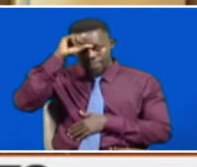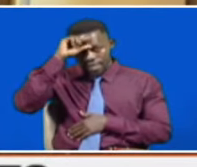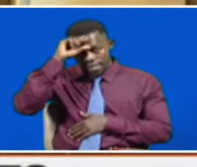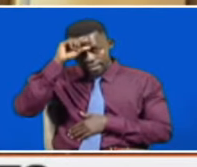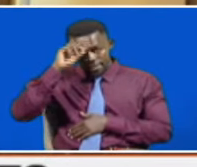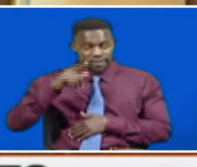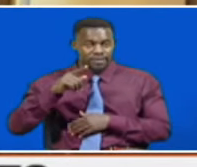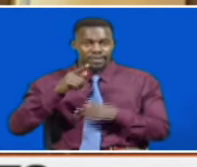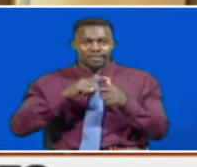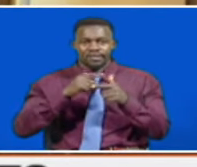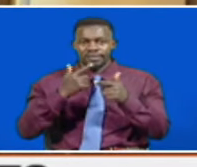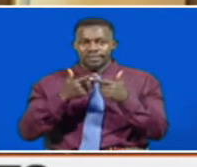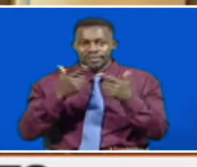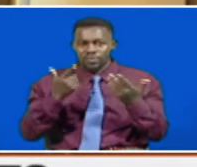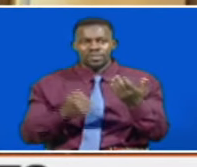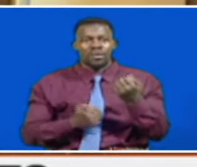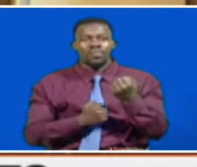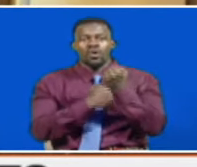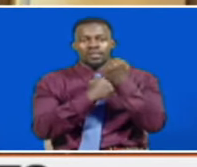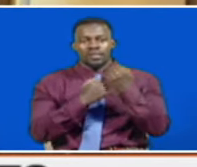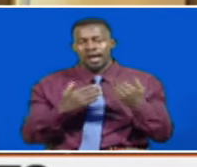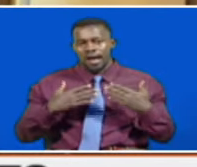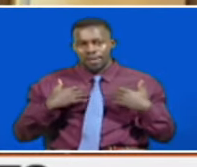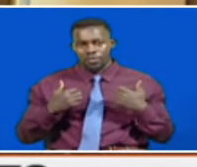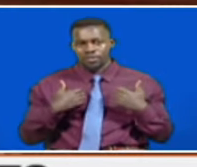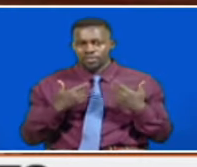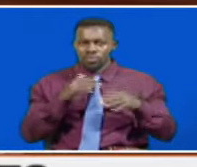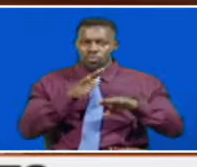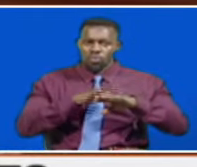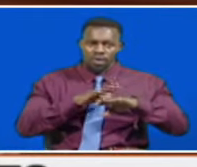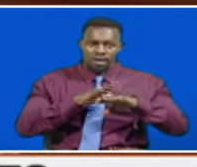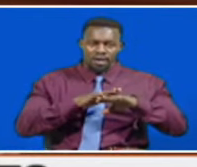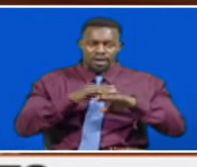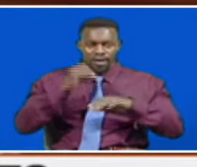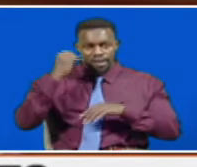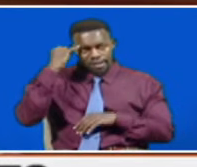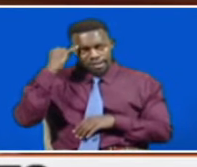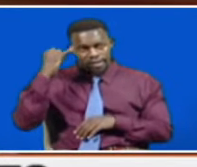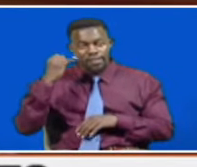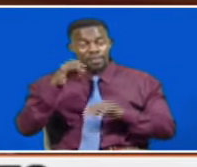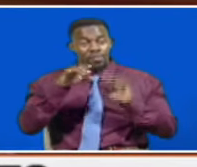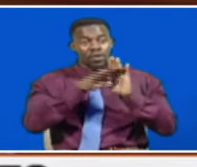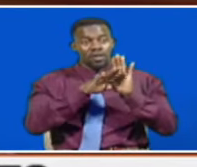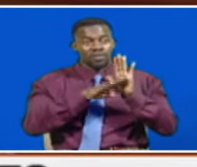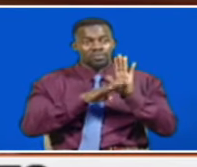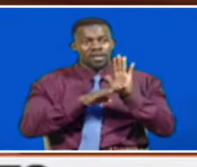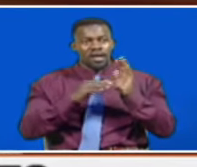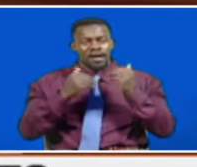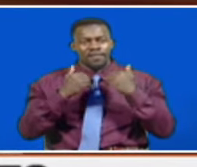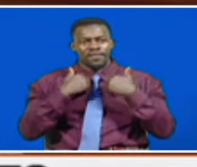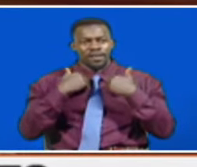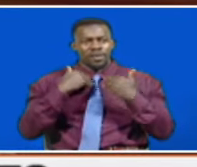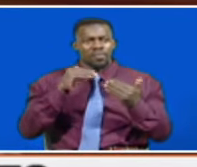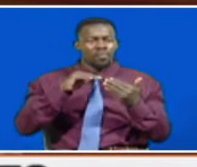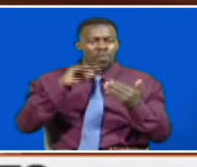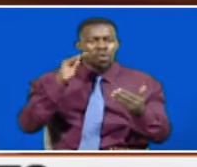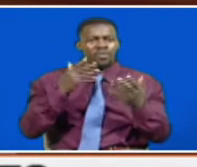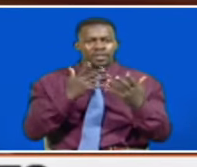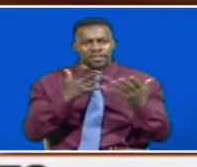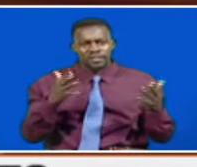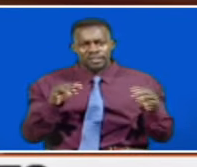no livestock will be lost. Isn't that a great thing? The program comes with a lot of issues surrounding